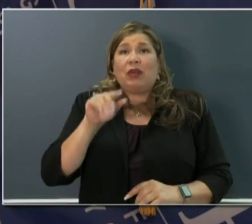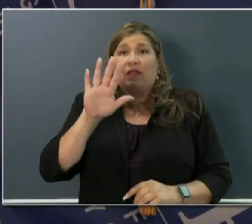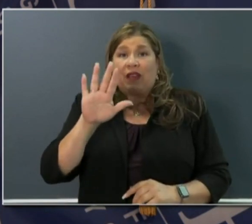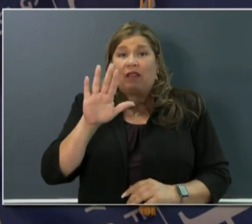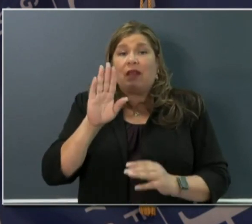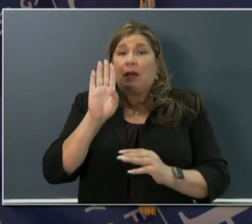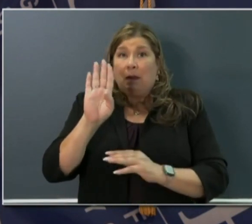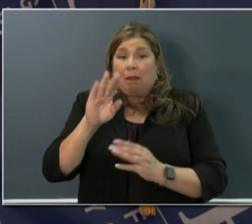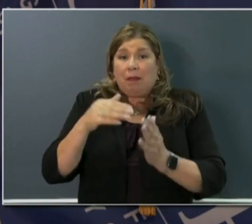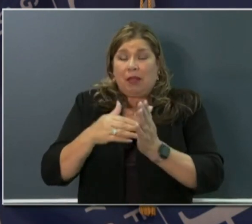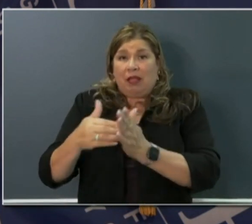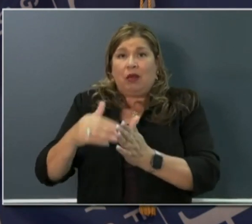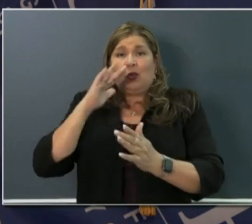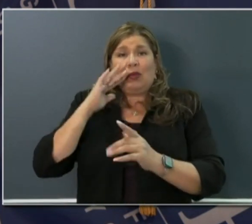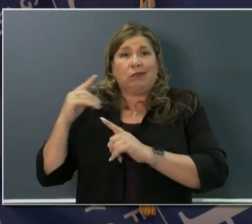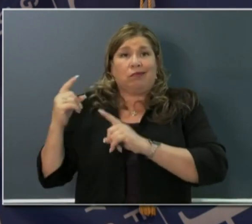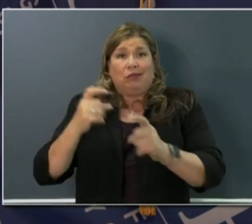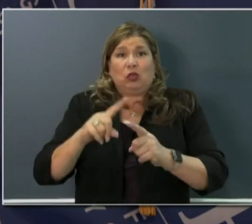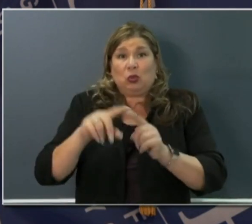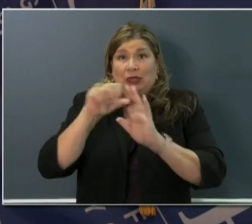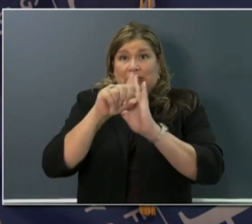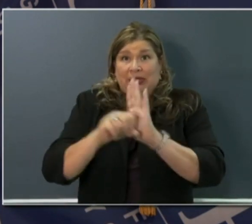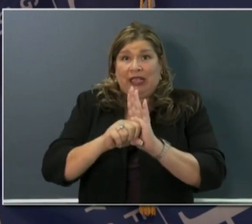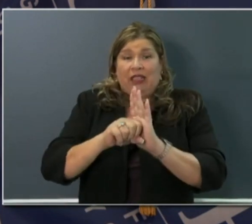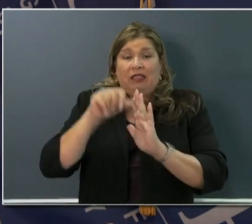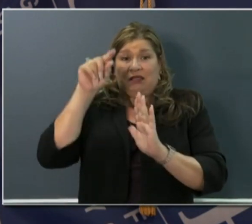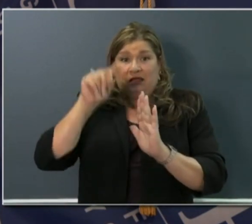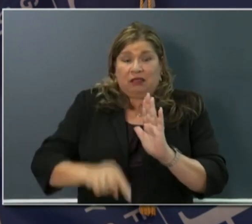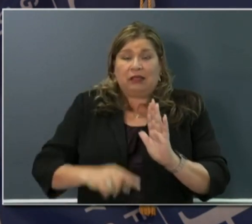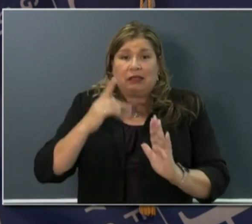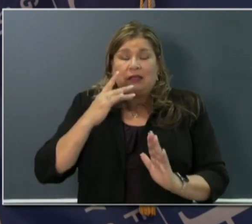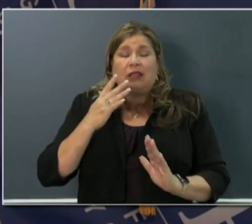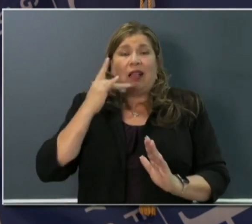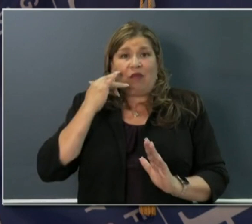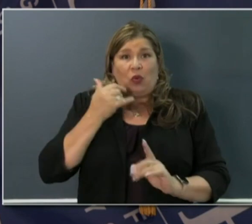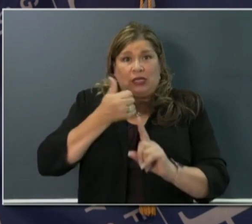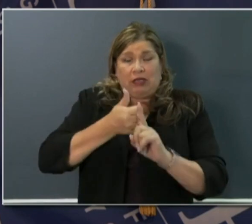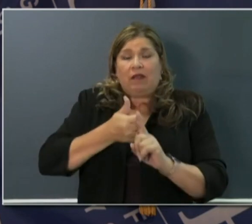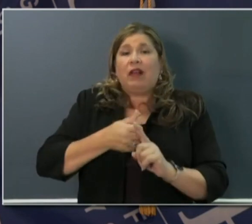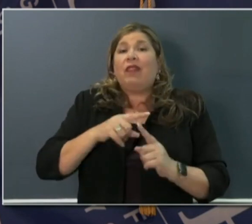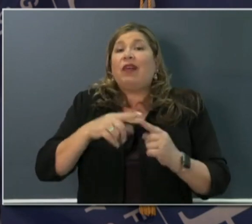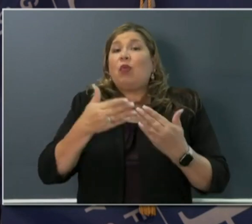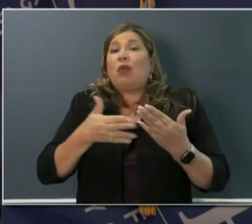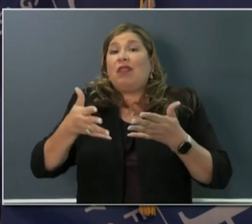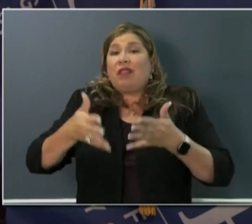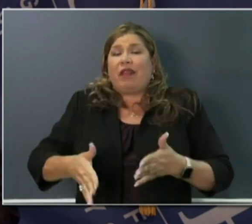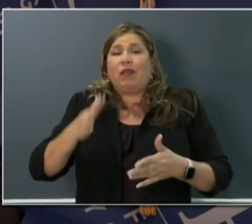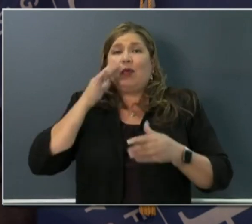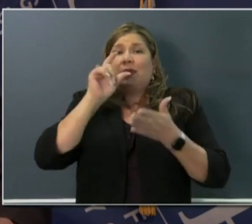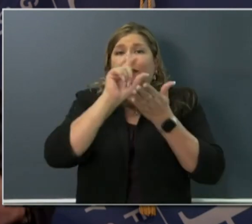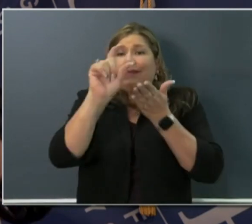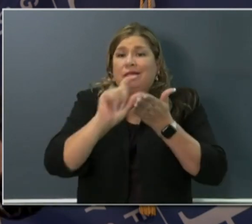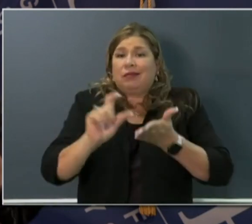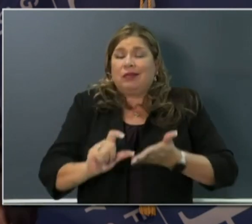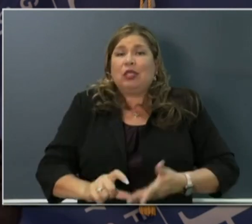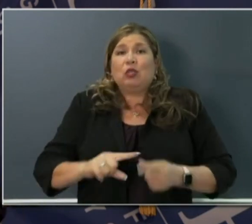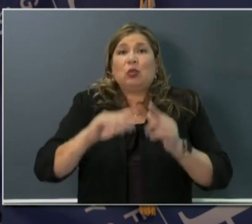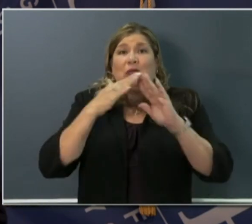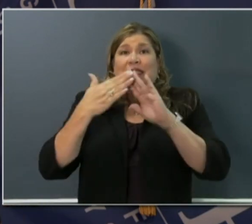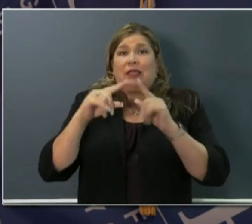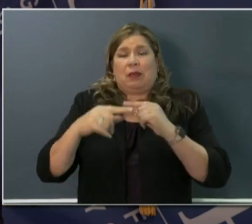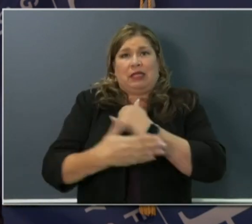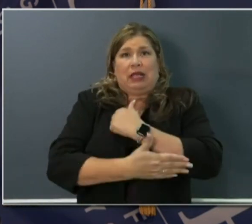will go to the state itself. The rest will go to our cities and counties. That does not include all of the other